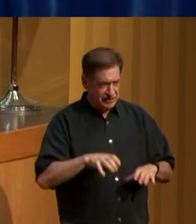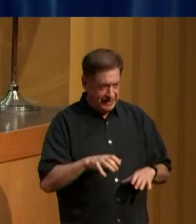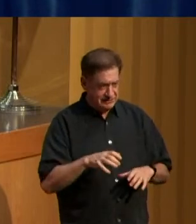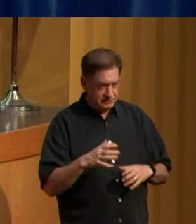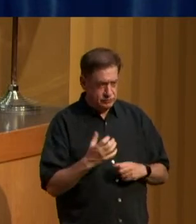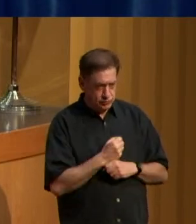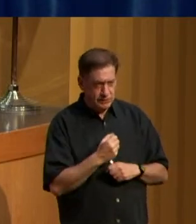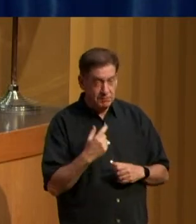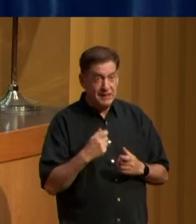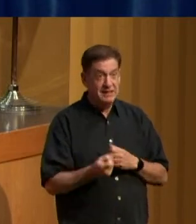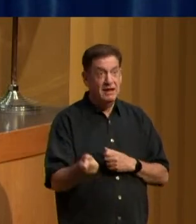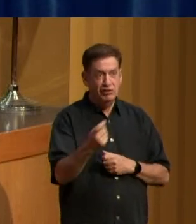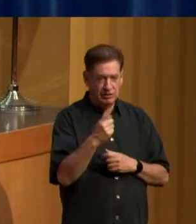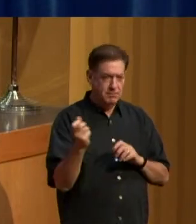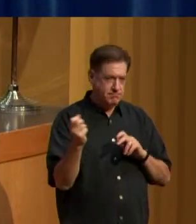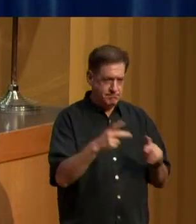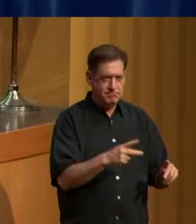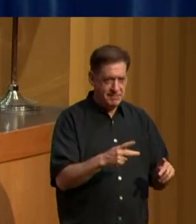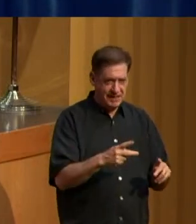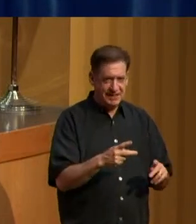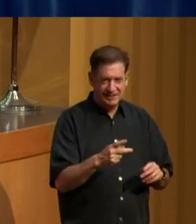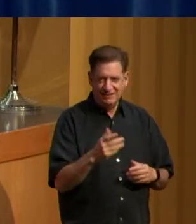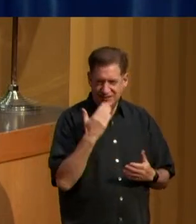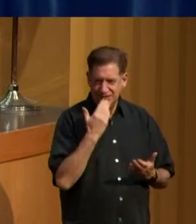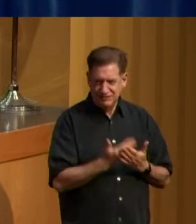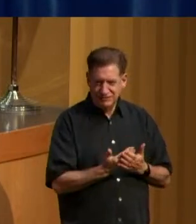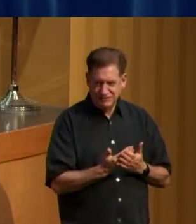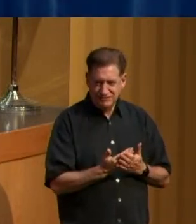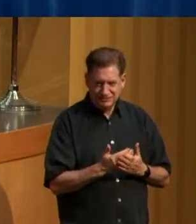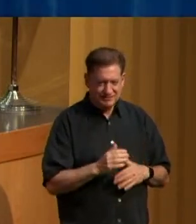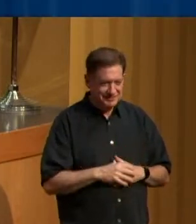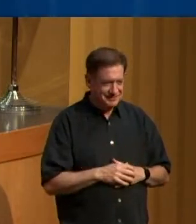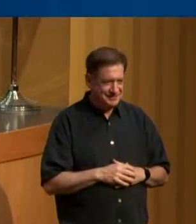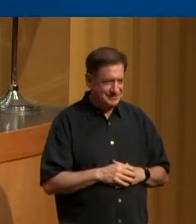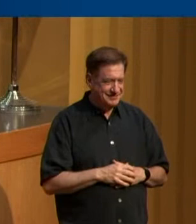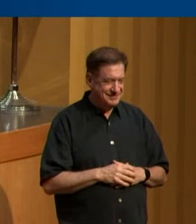one of these. So, thank you.